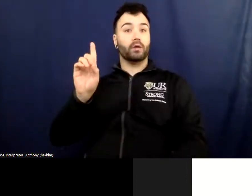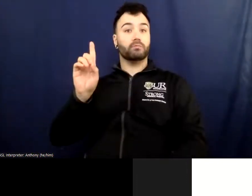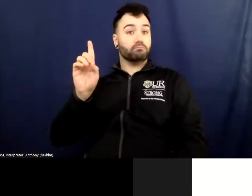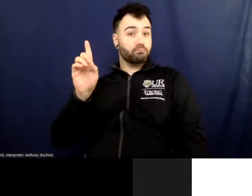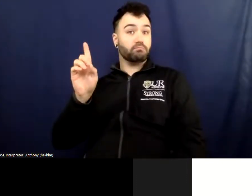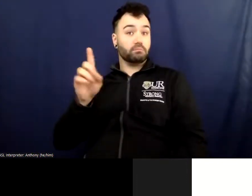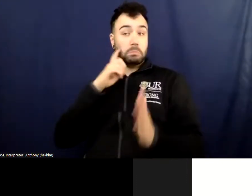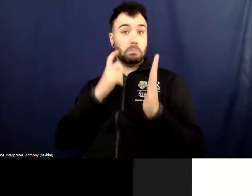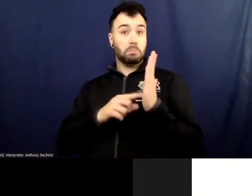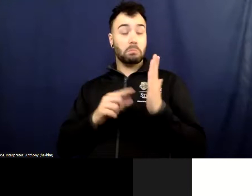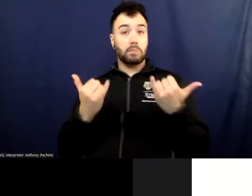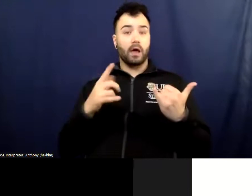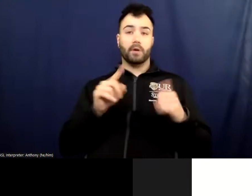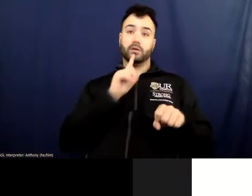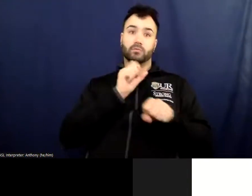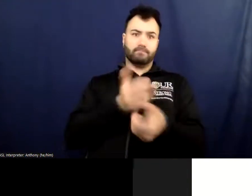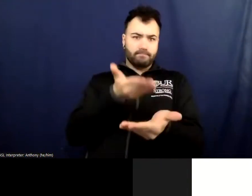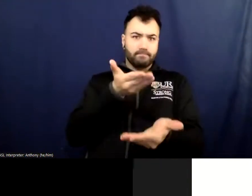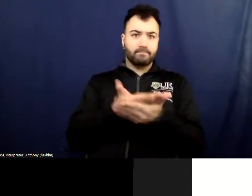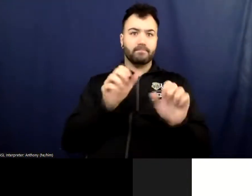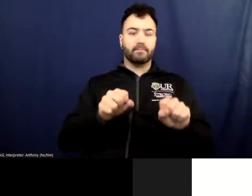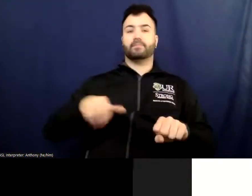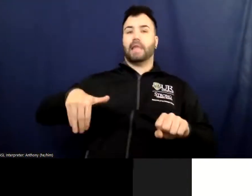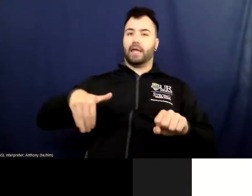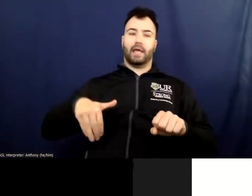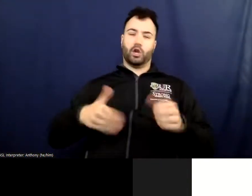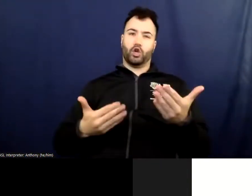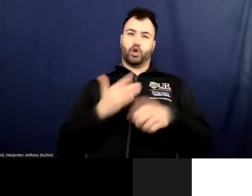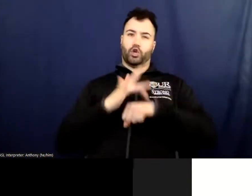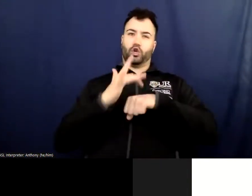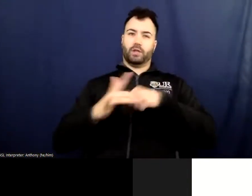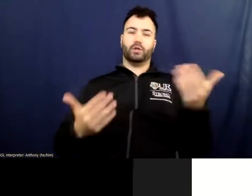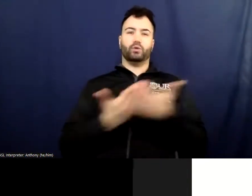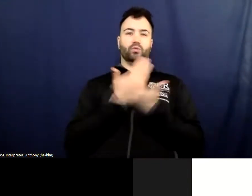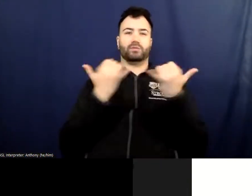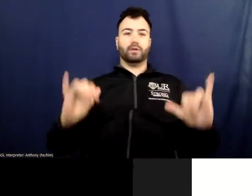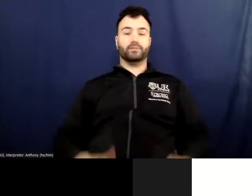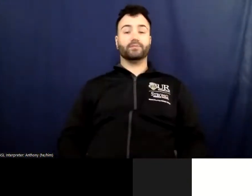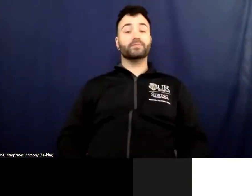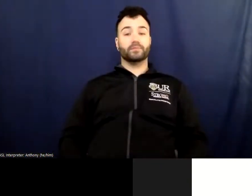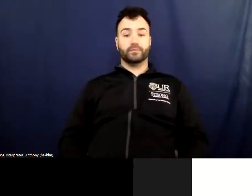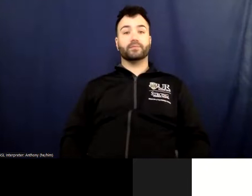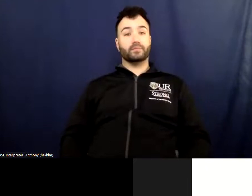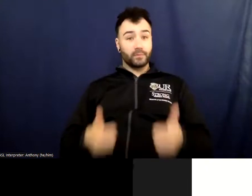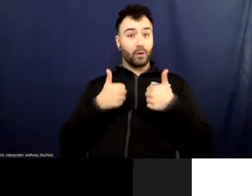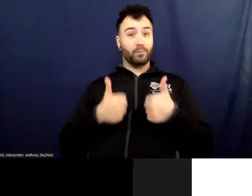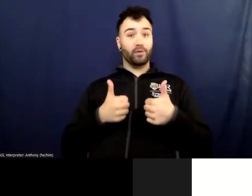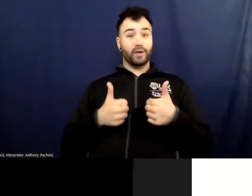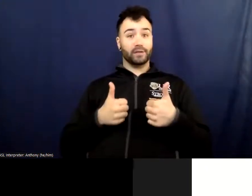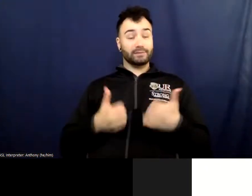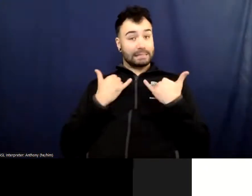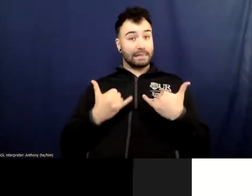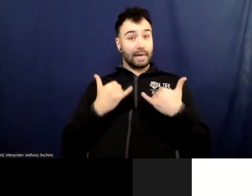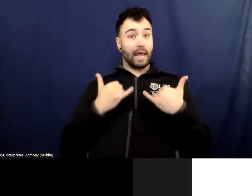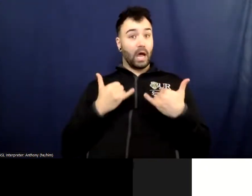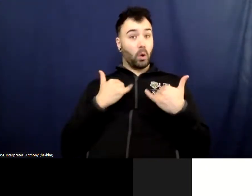some groups. Okay, thank you. And so that was a good pause to allow folks to put some questions in the Q&A.